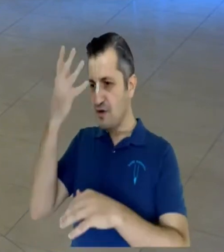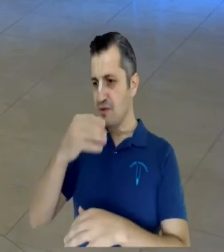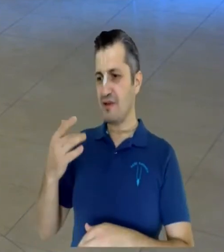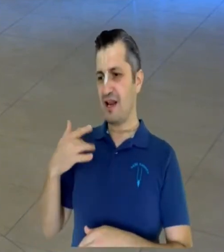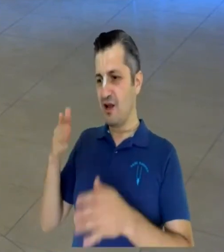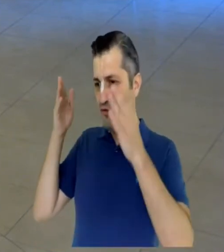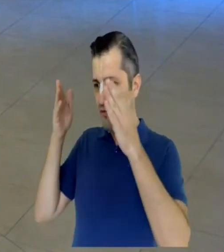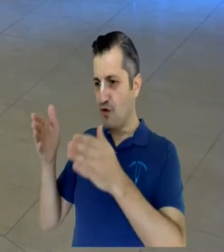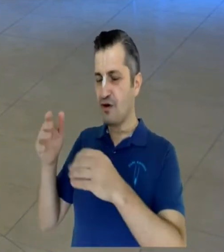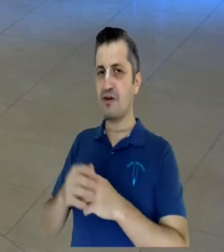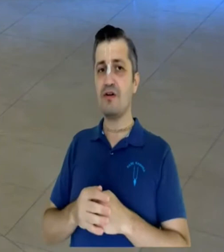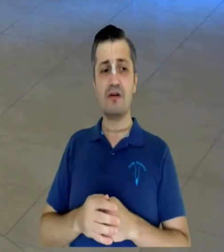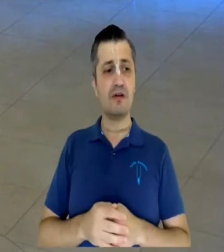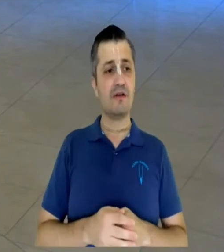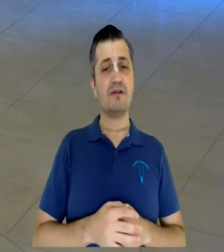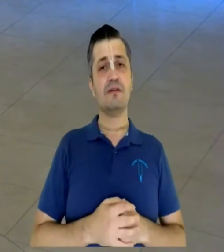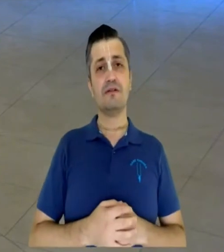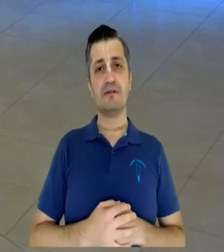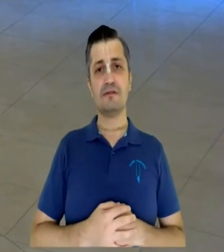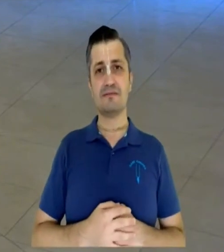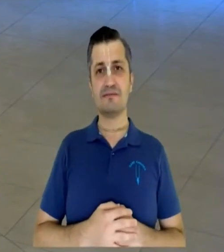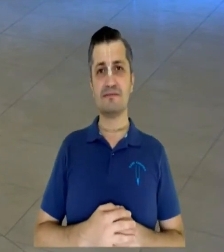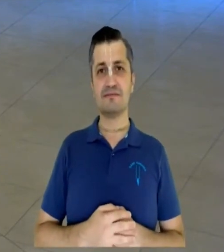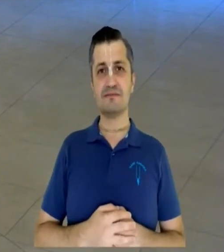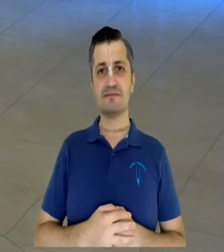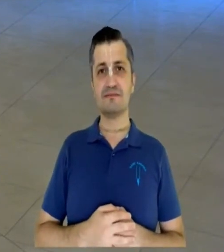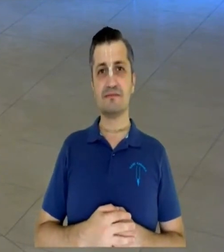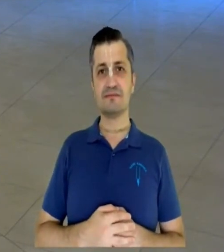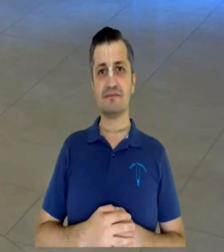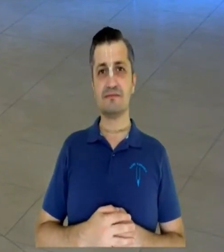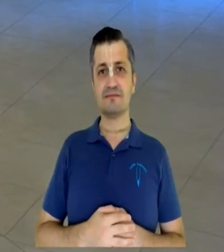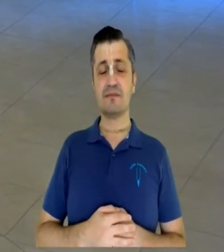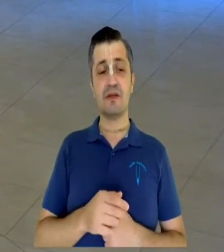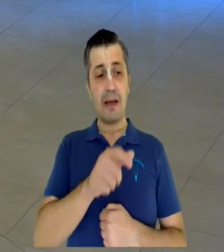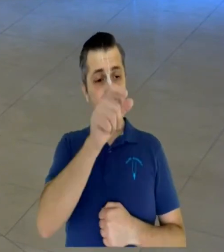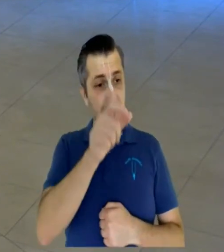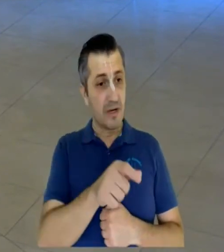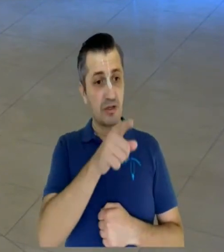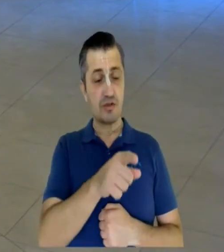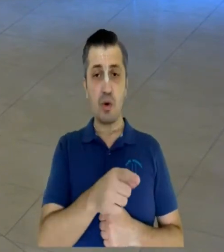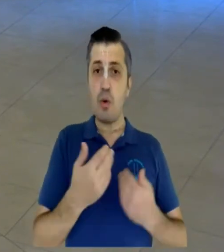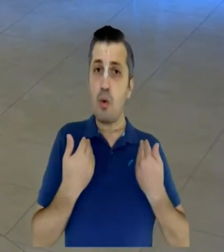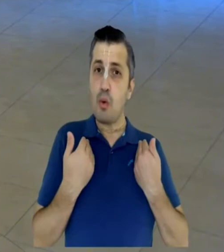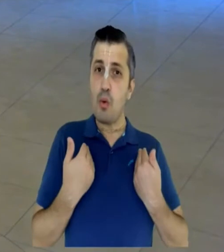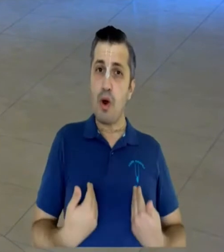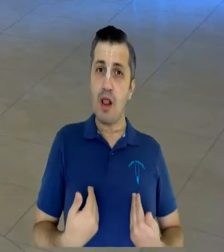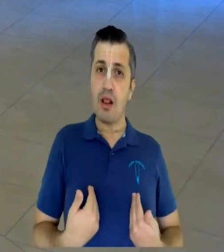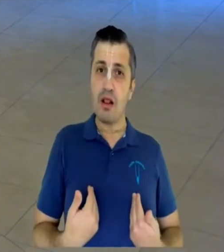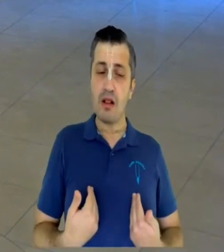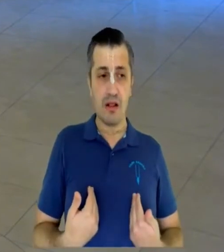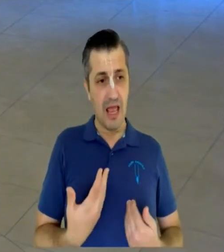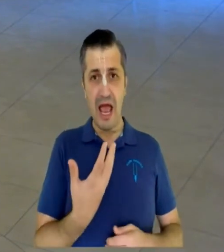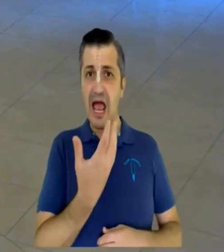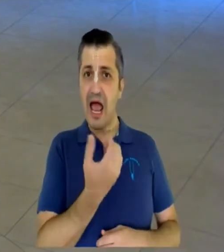someone who takes to Krishna consciousness, if they have wealth, they can see it as a gift of the Lord also, and